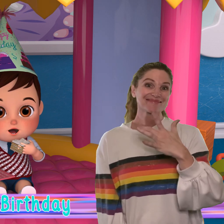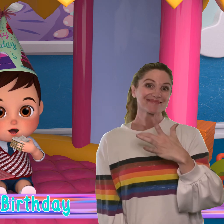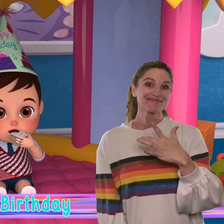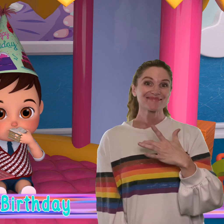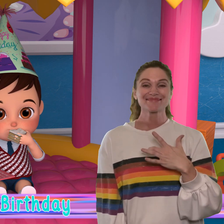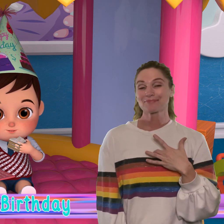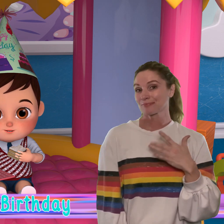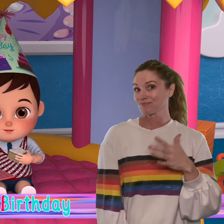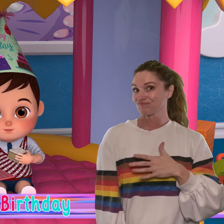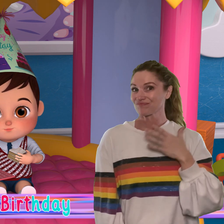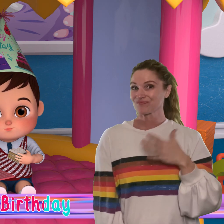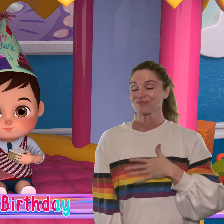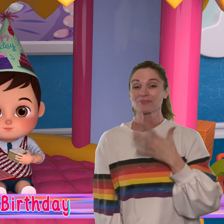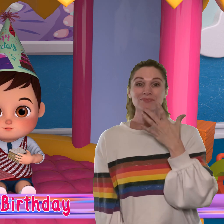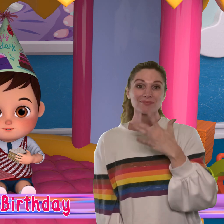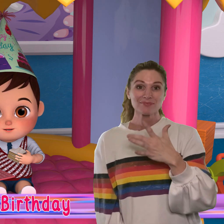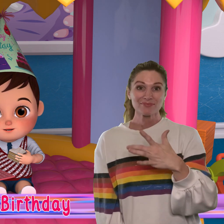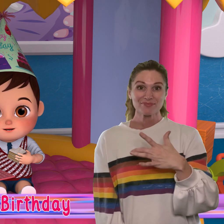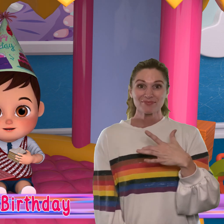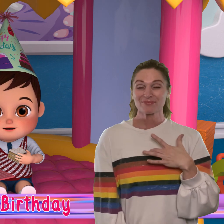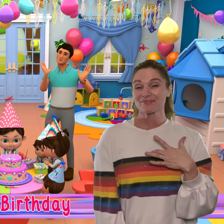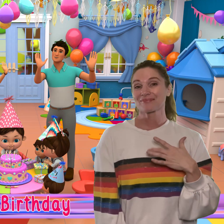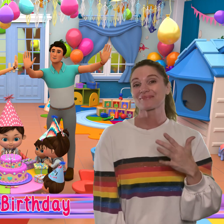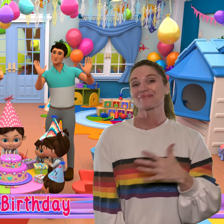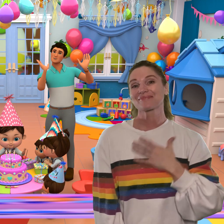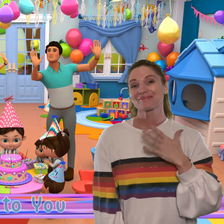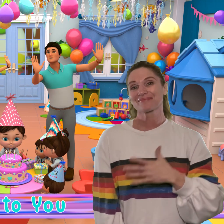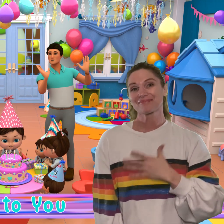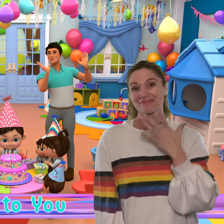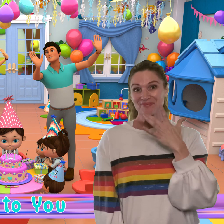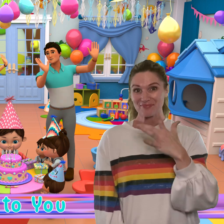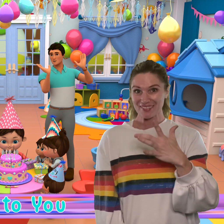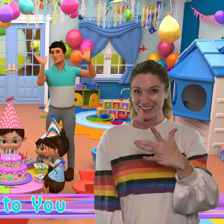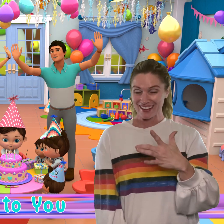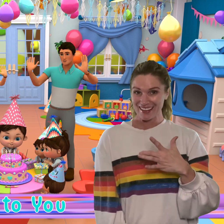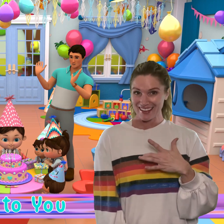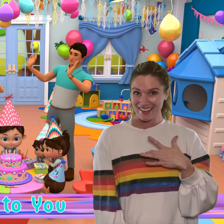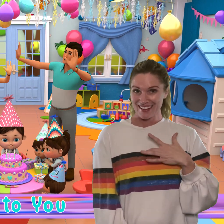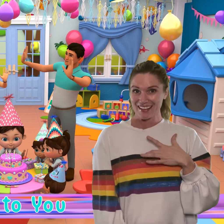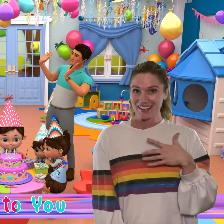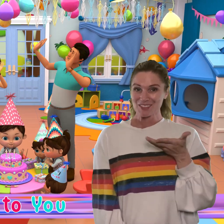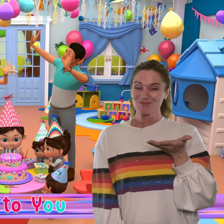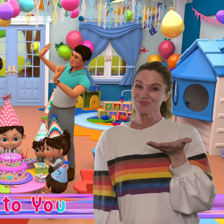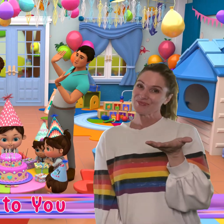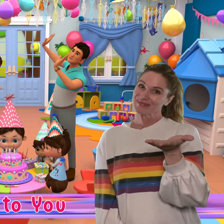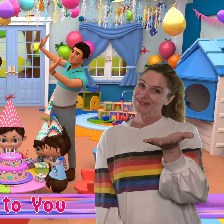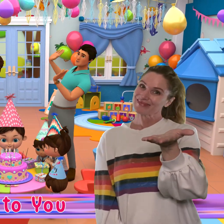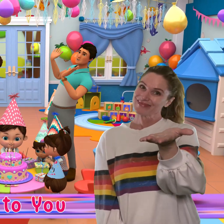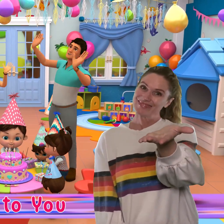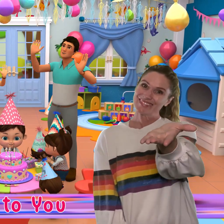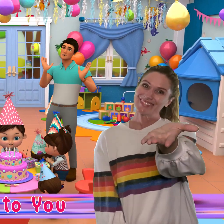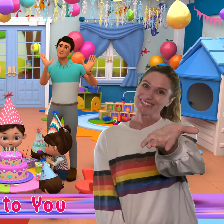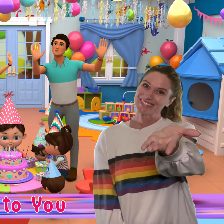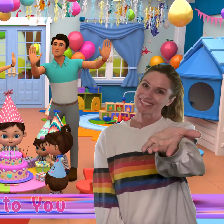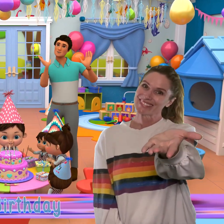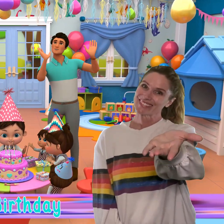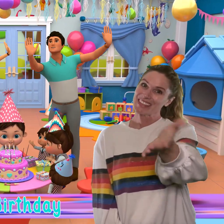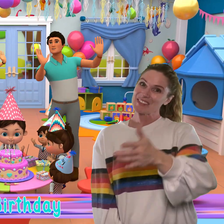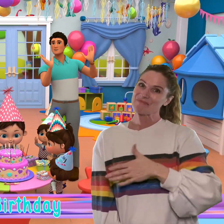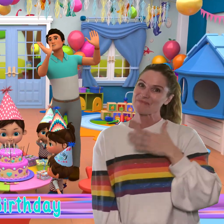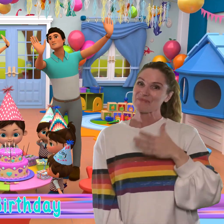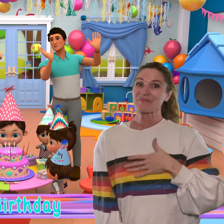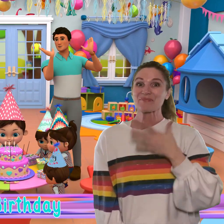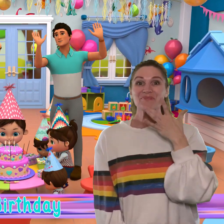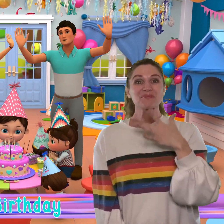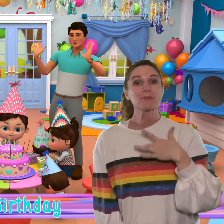happy birthday happy birthday happy birthday to you